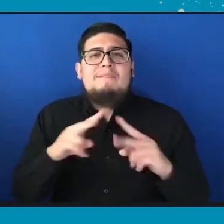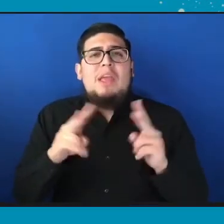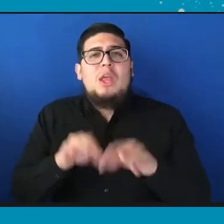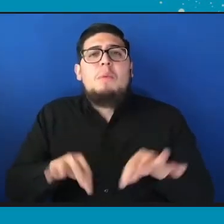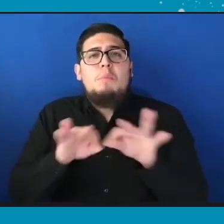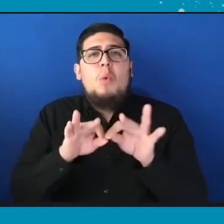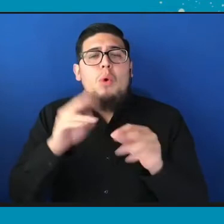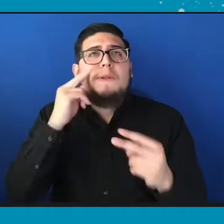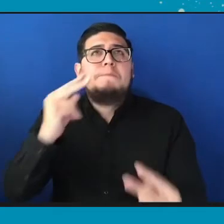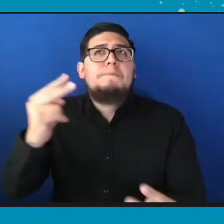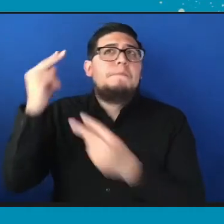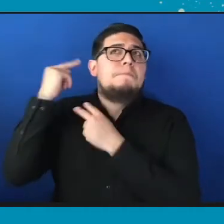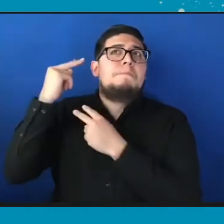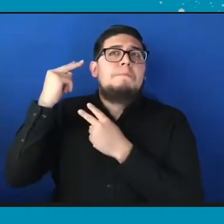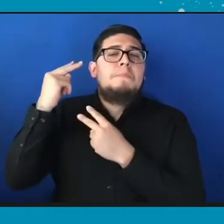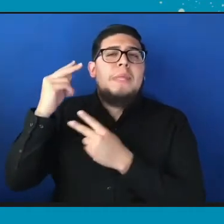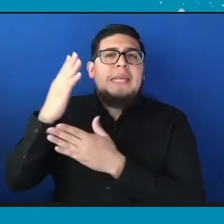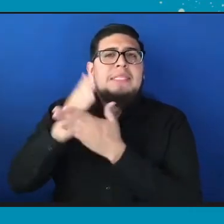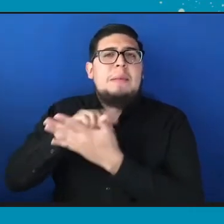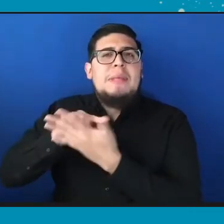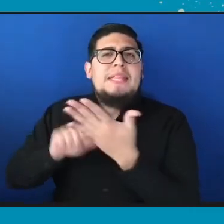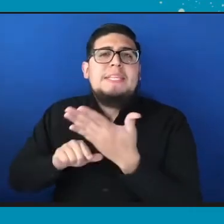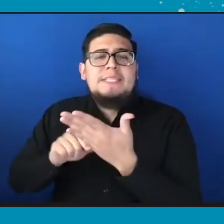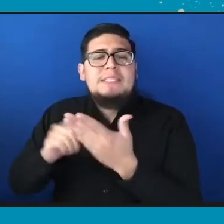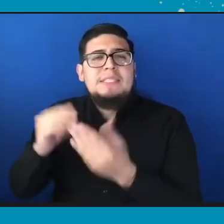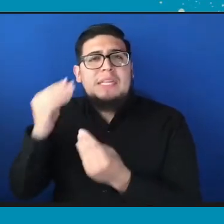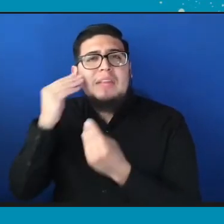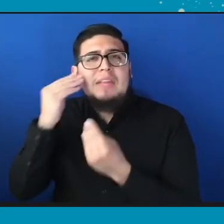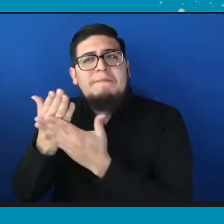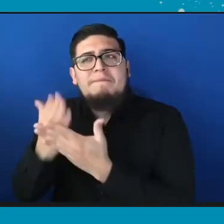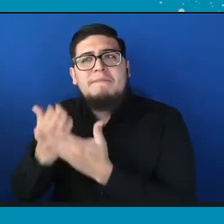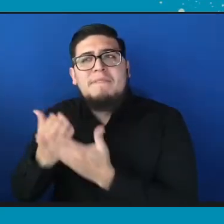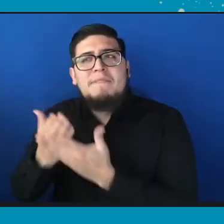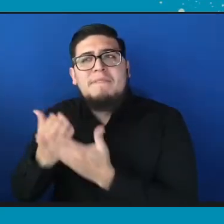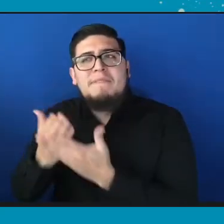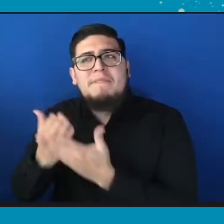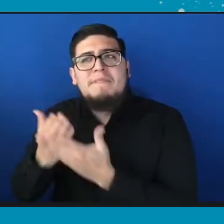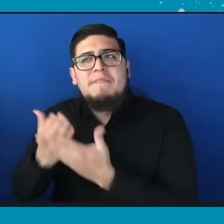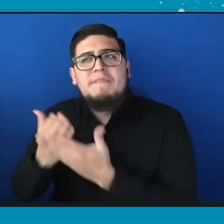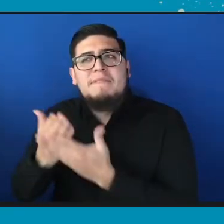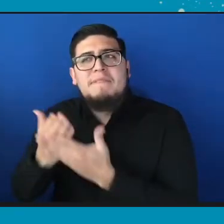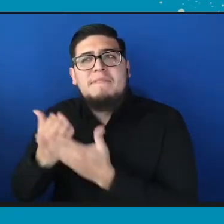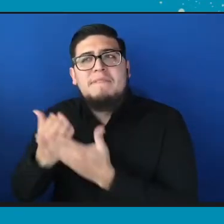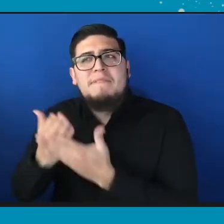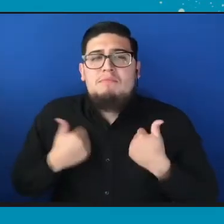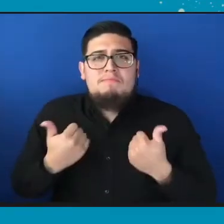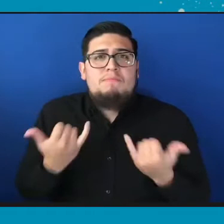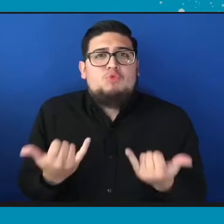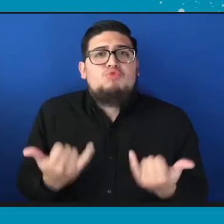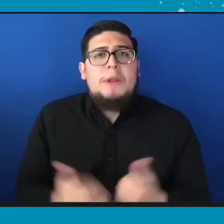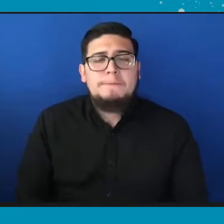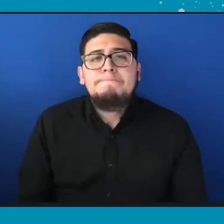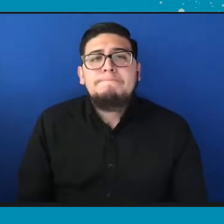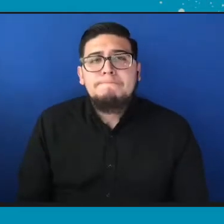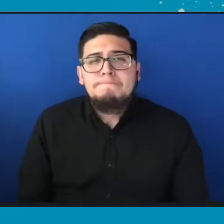some of these facts and some of these touch points. Geronimo, would you go to the next slide?